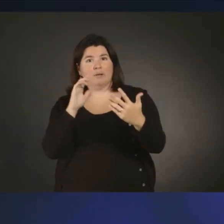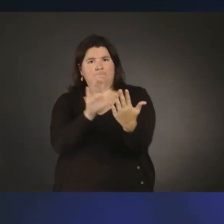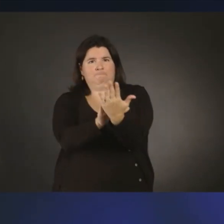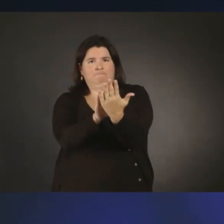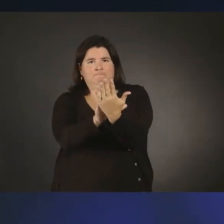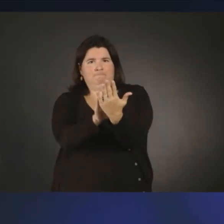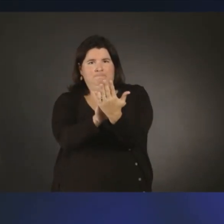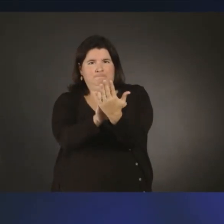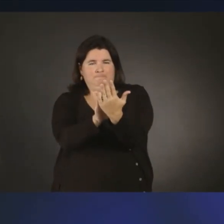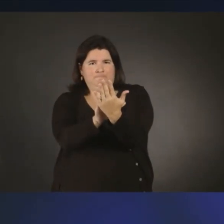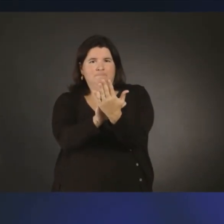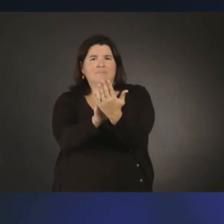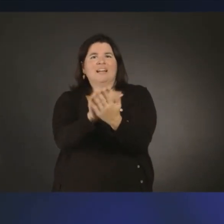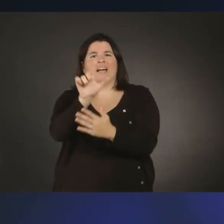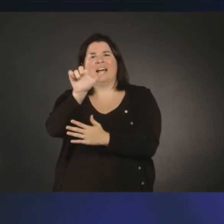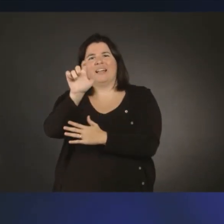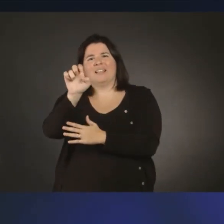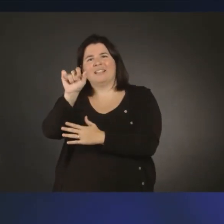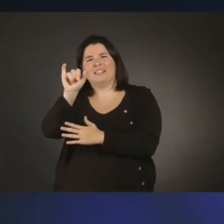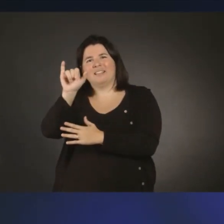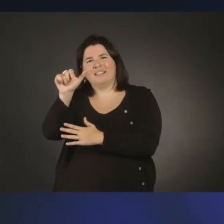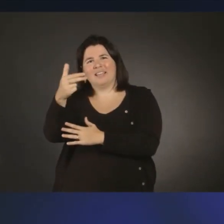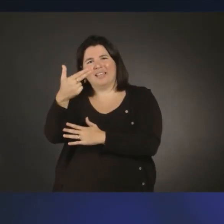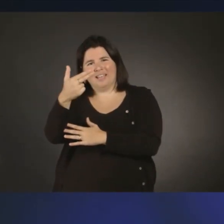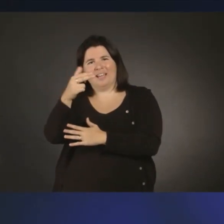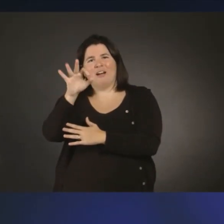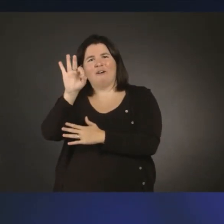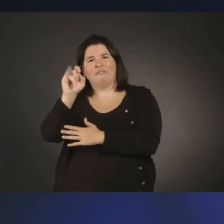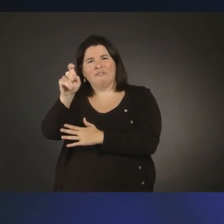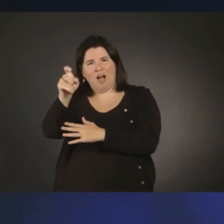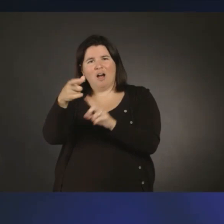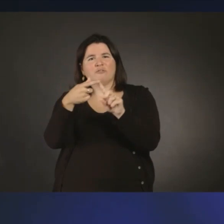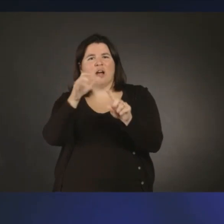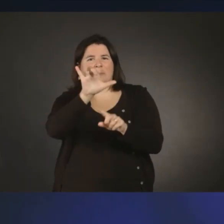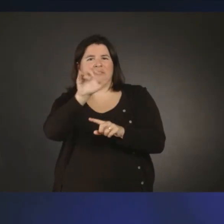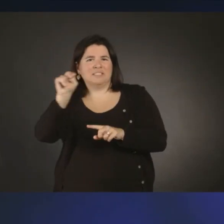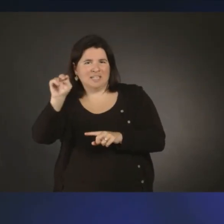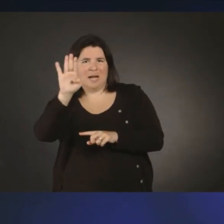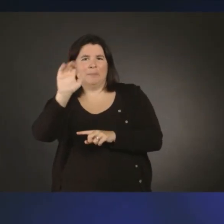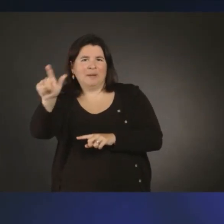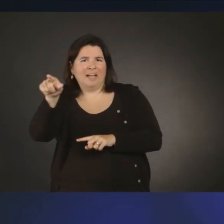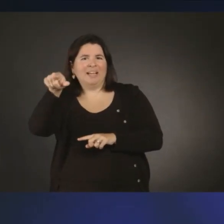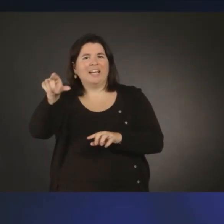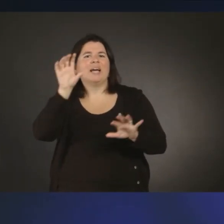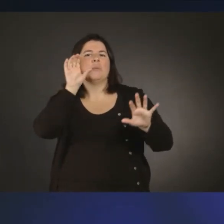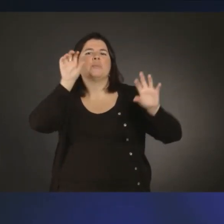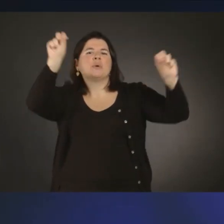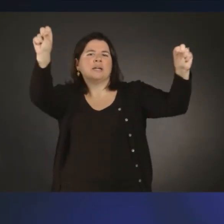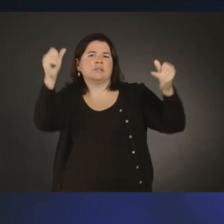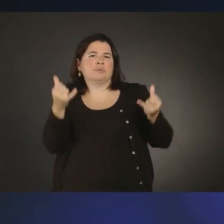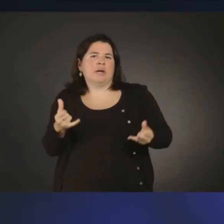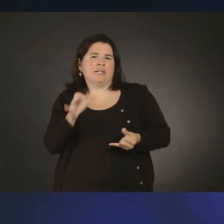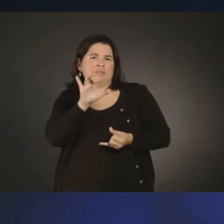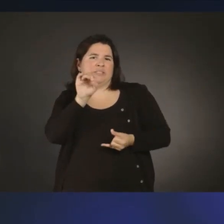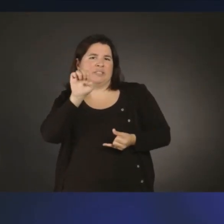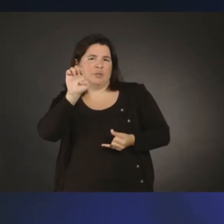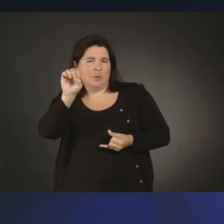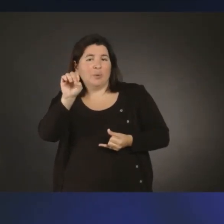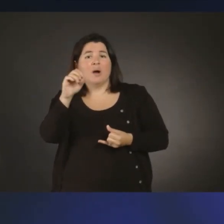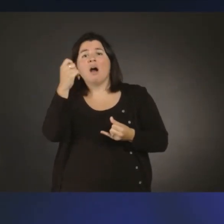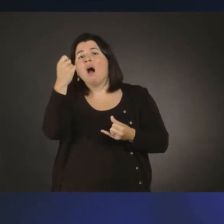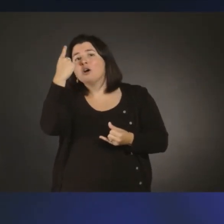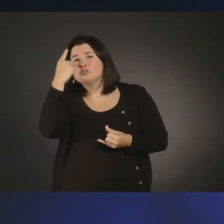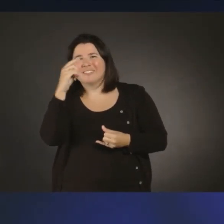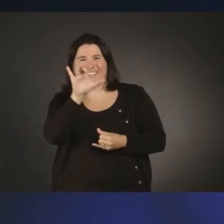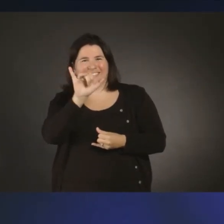Fox. Cincinnati Bell, connecting what matters. What a perfect